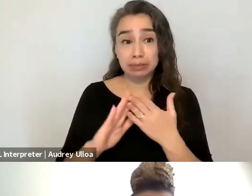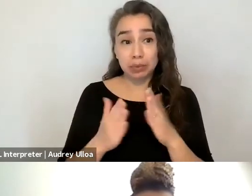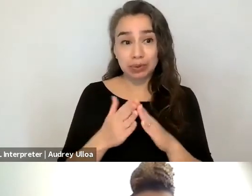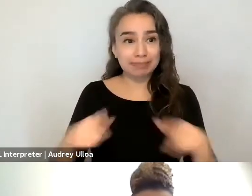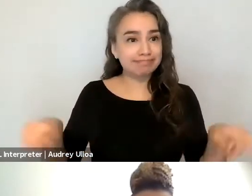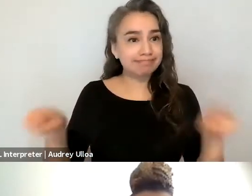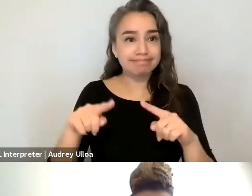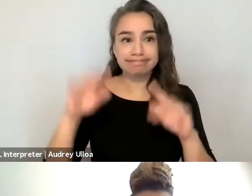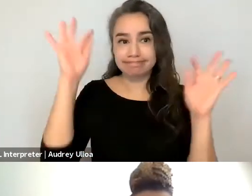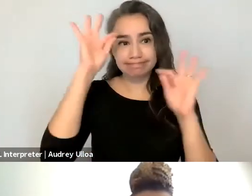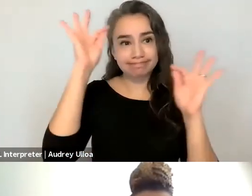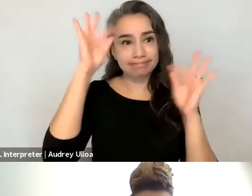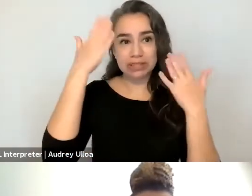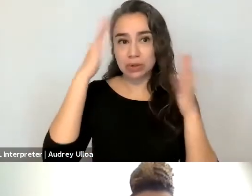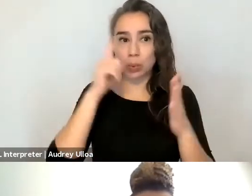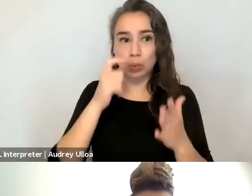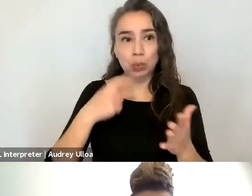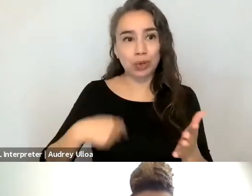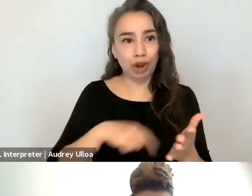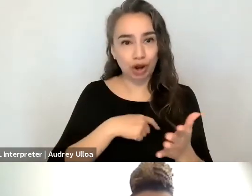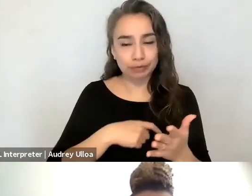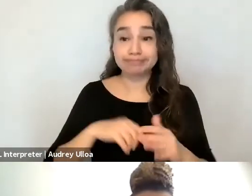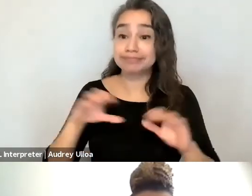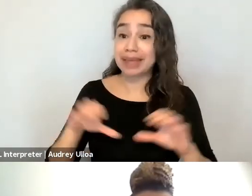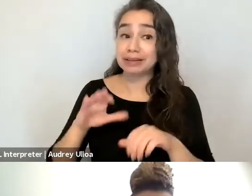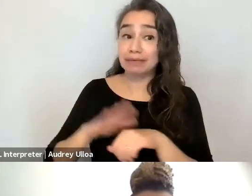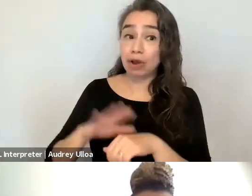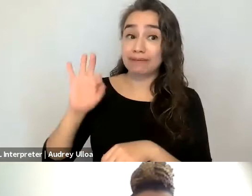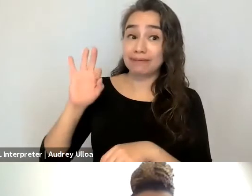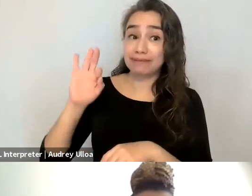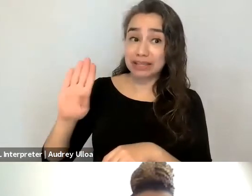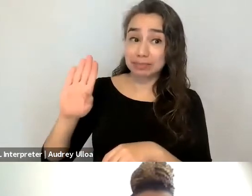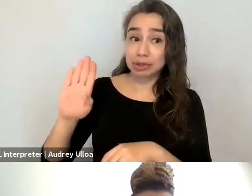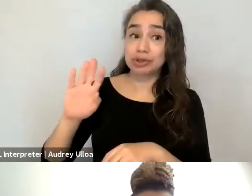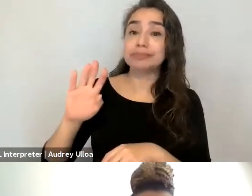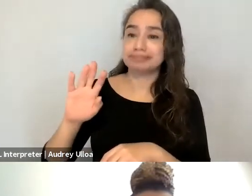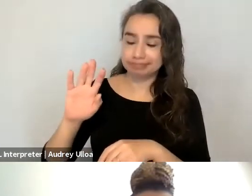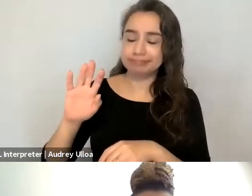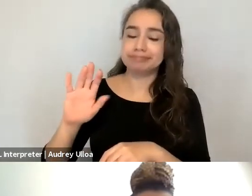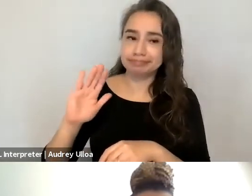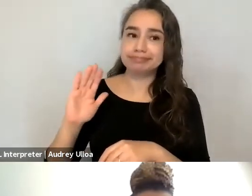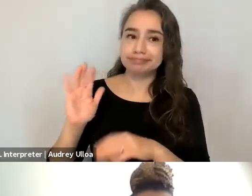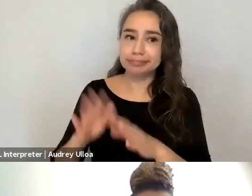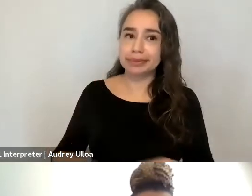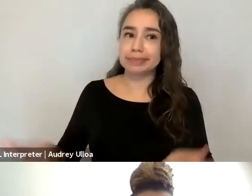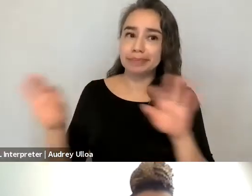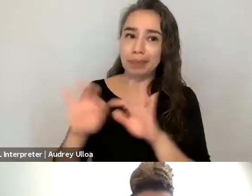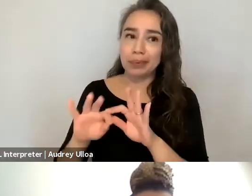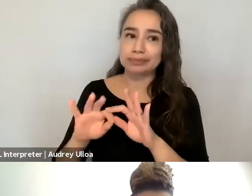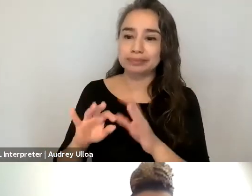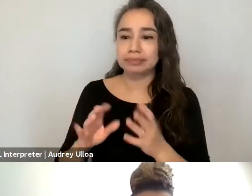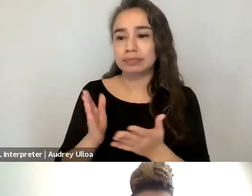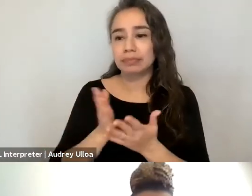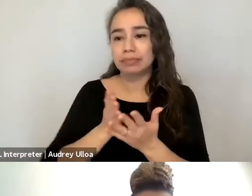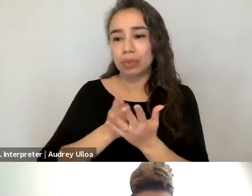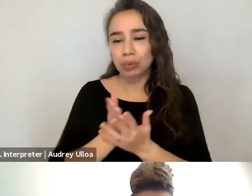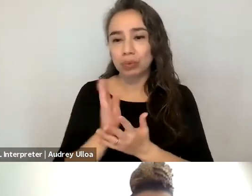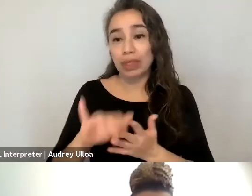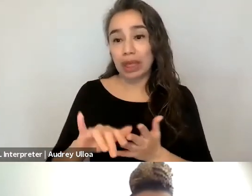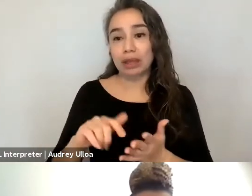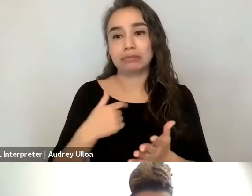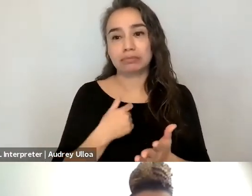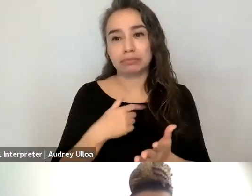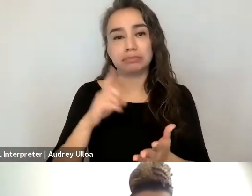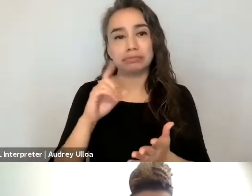we are, and being active on Facebook proved to be pretty imperative. Through that, I was able to